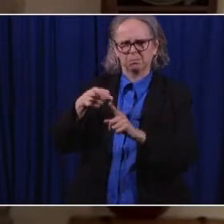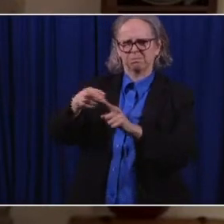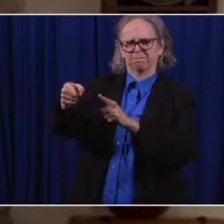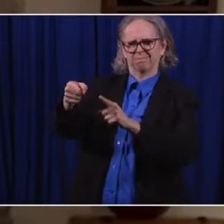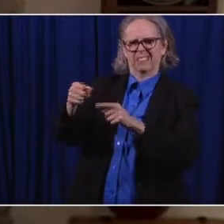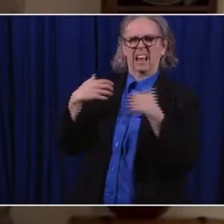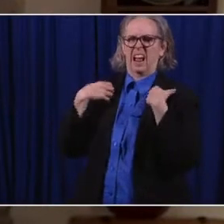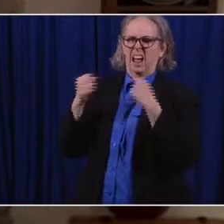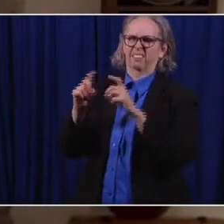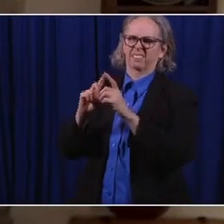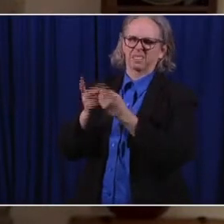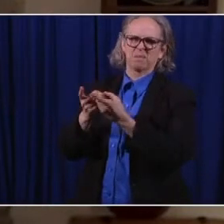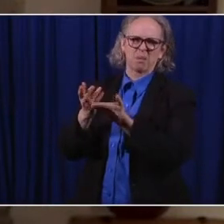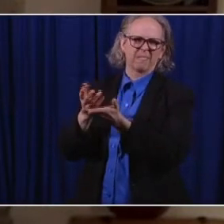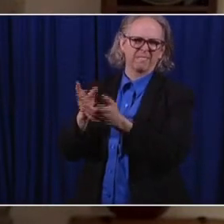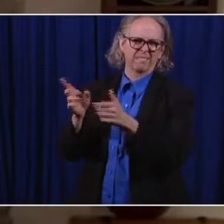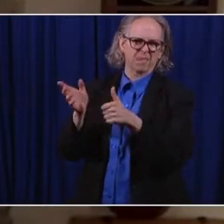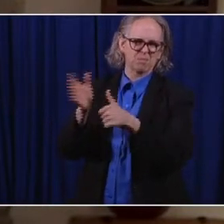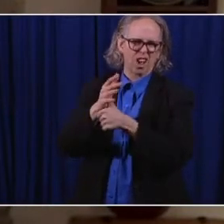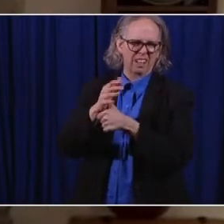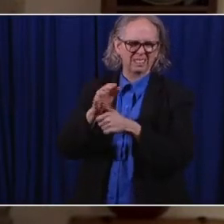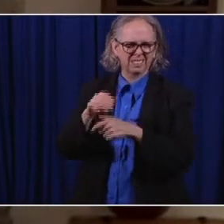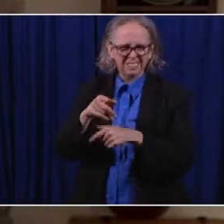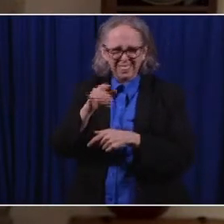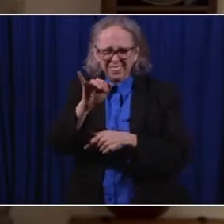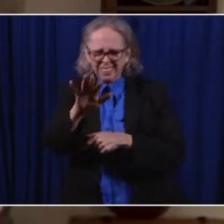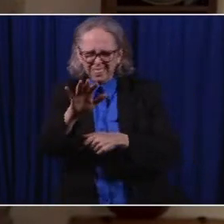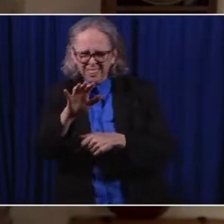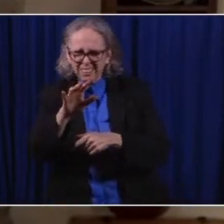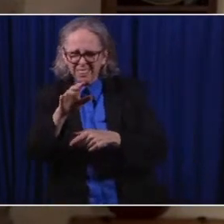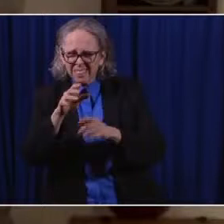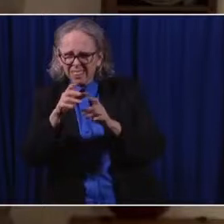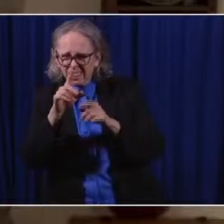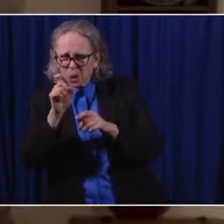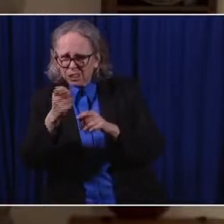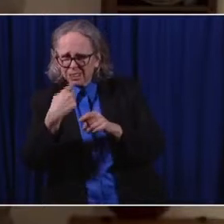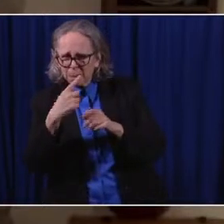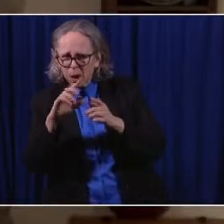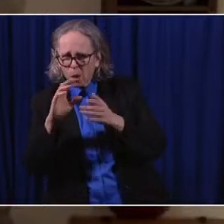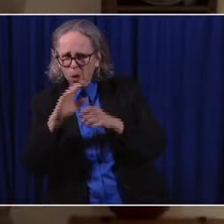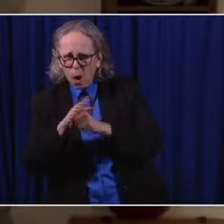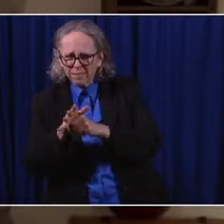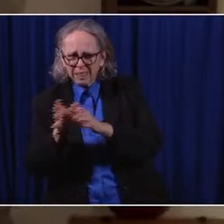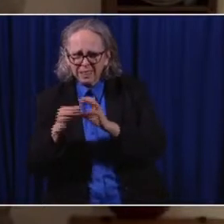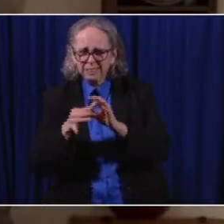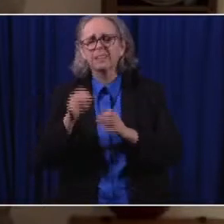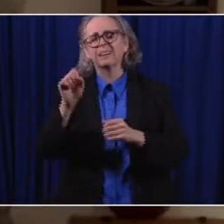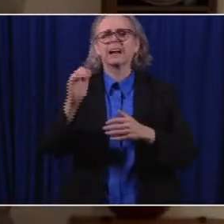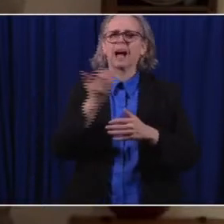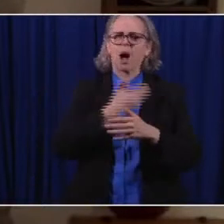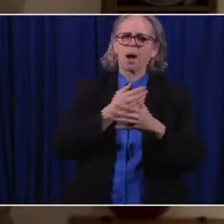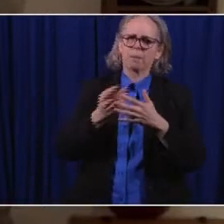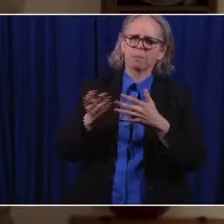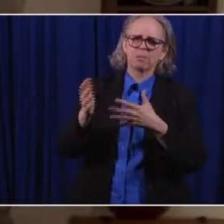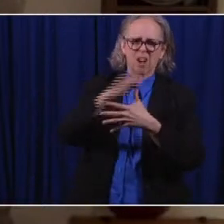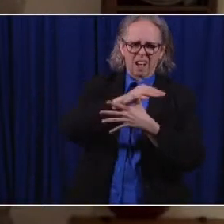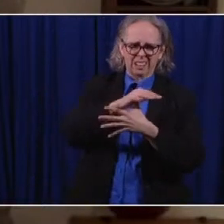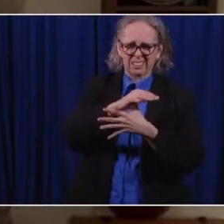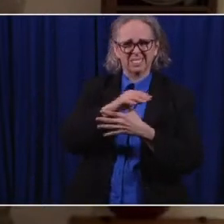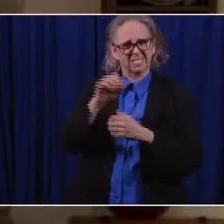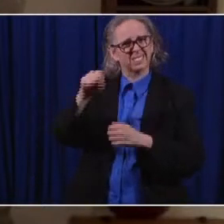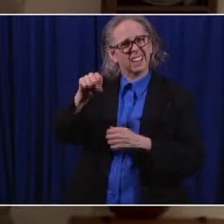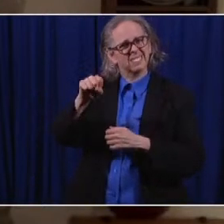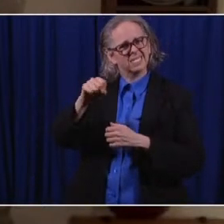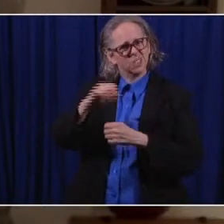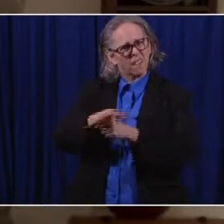was just focused on COVID. We have other priorities out there. But as far as COVID, making sure